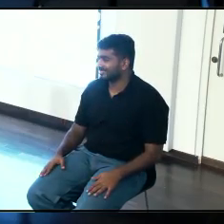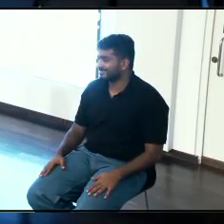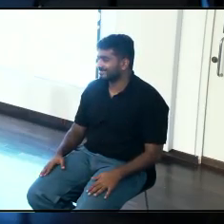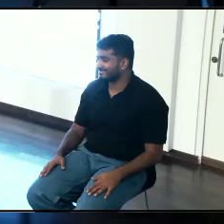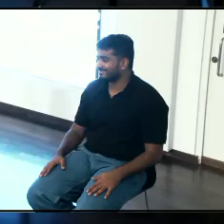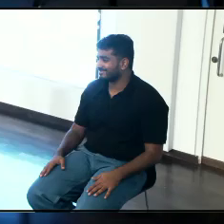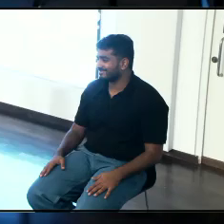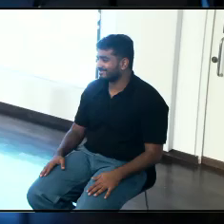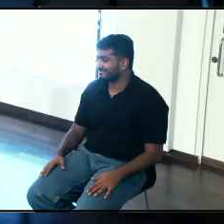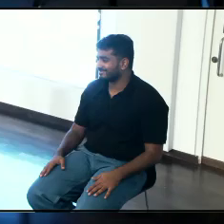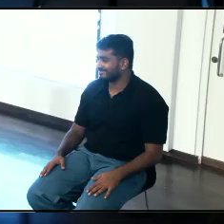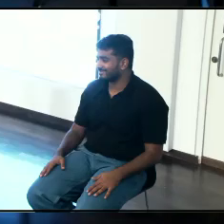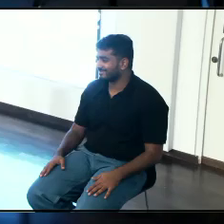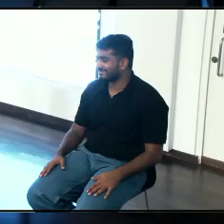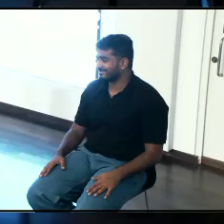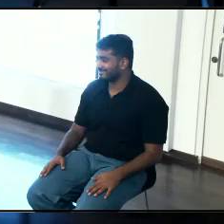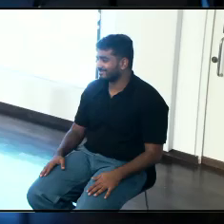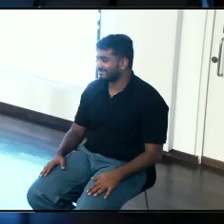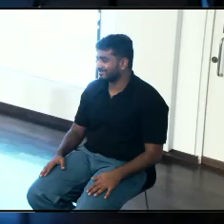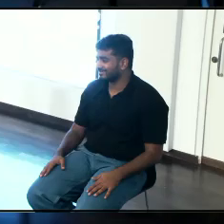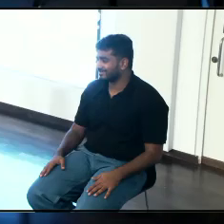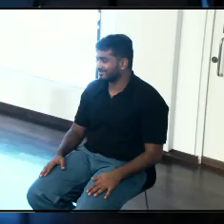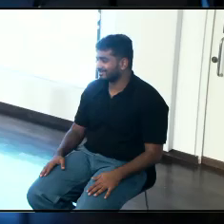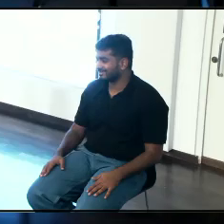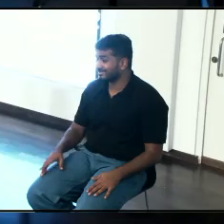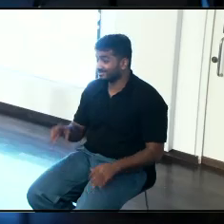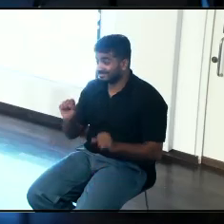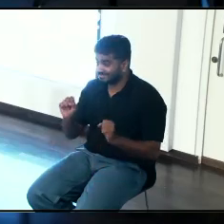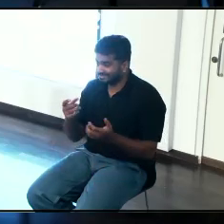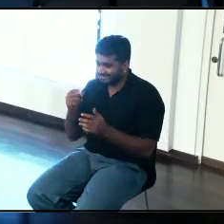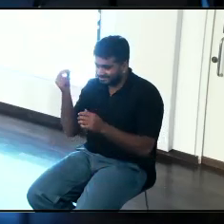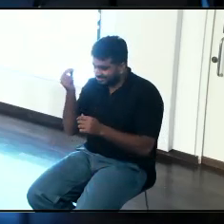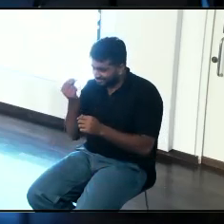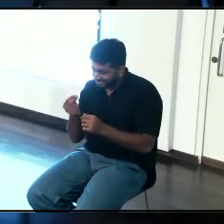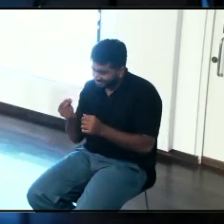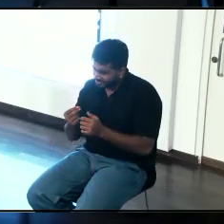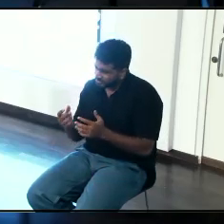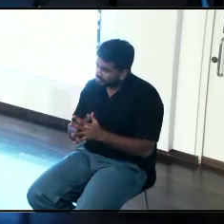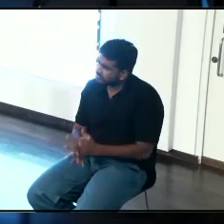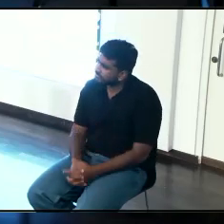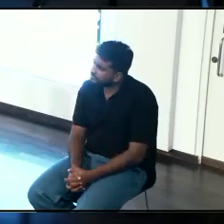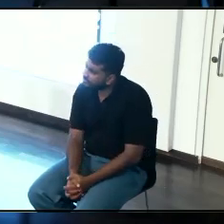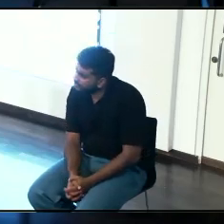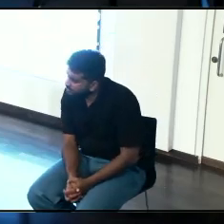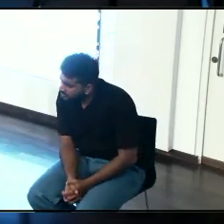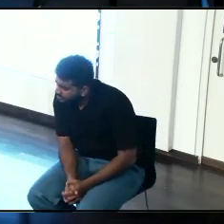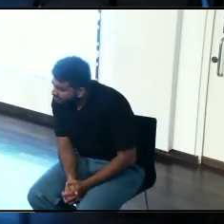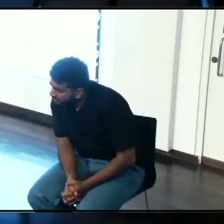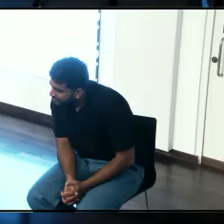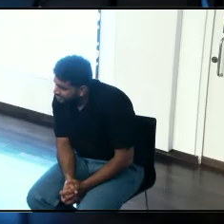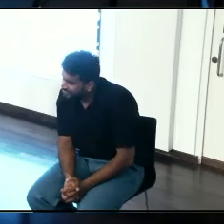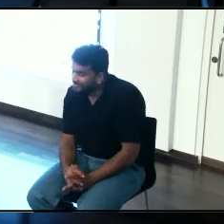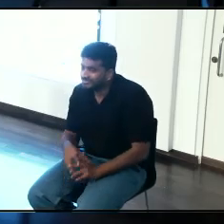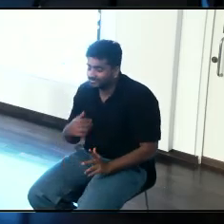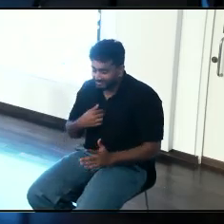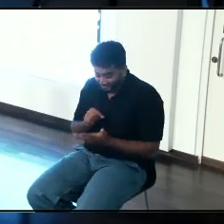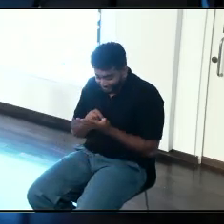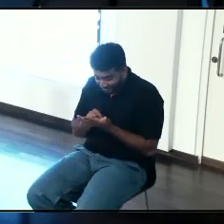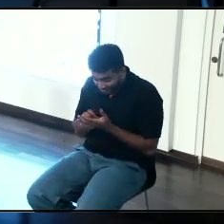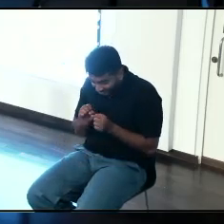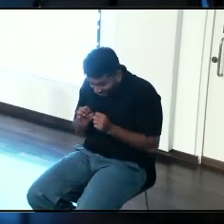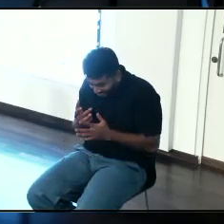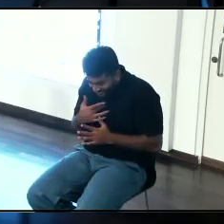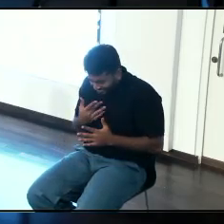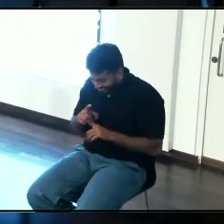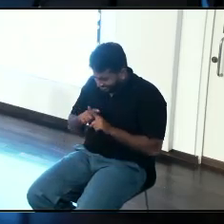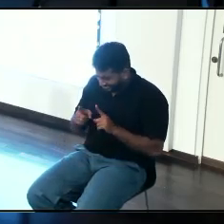Hi. So when you started writing and photography, what emotions went through you when you started, and